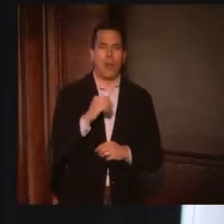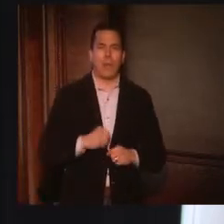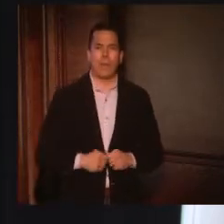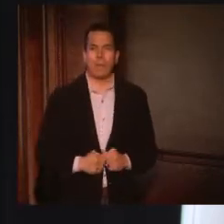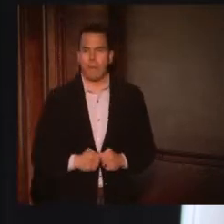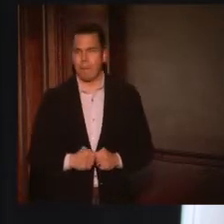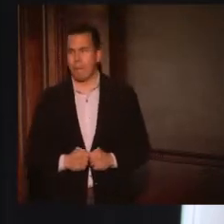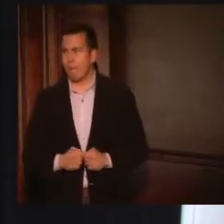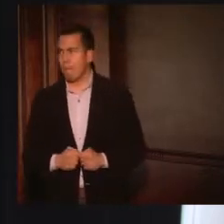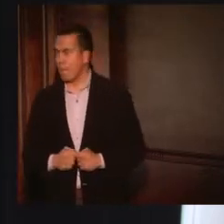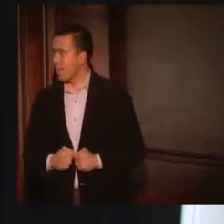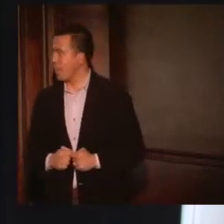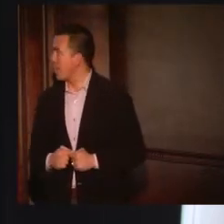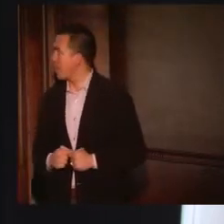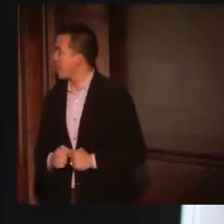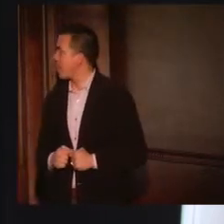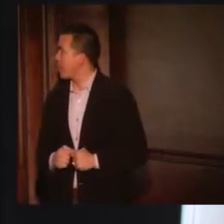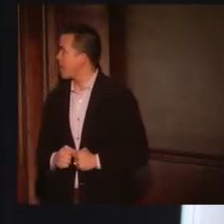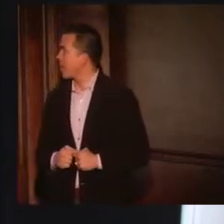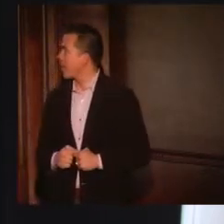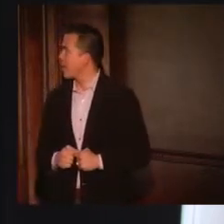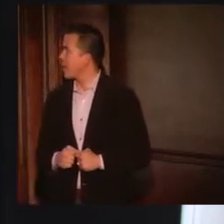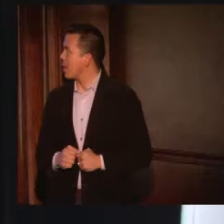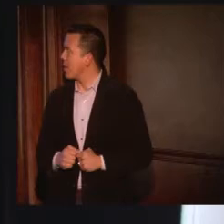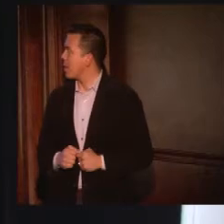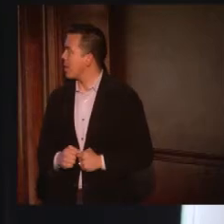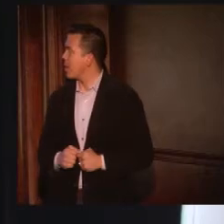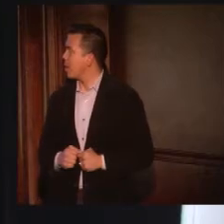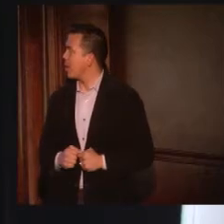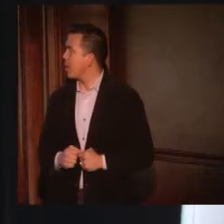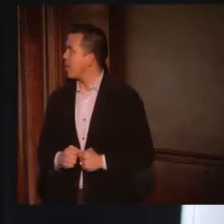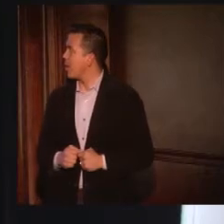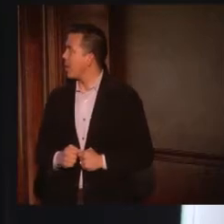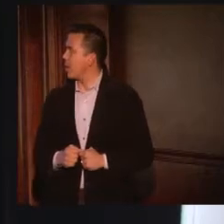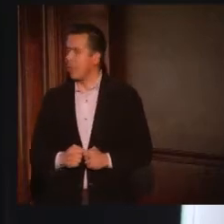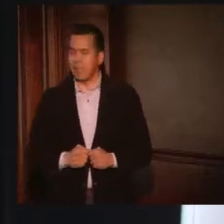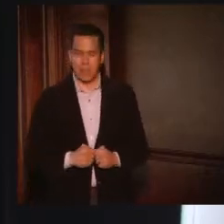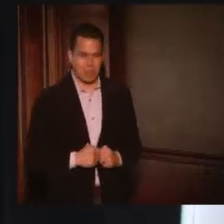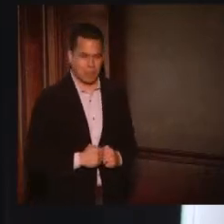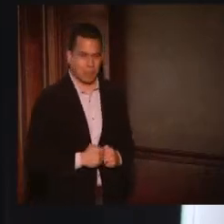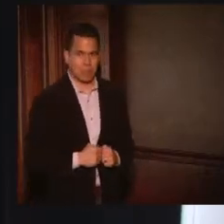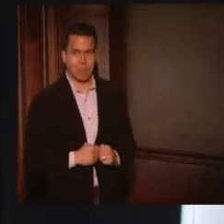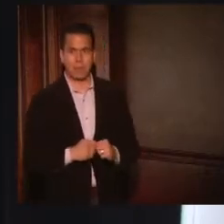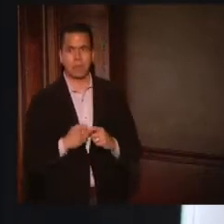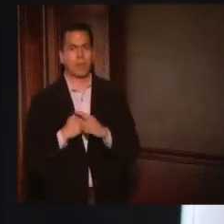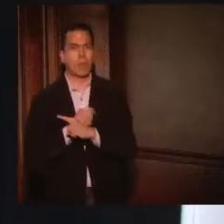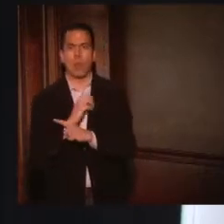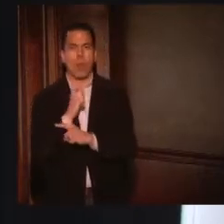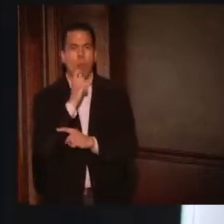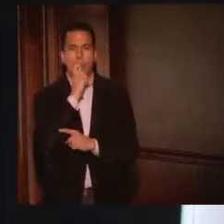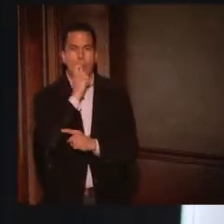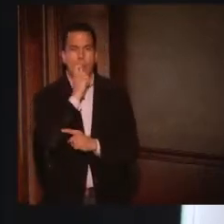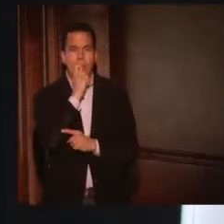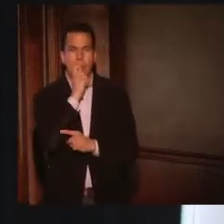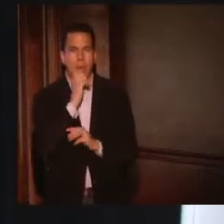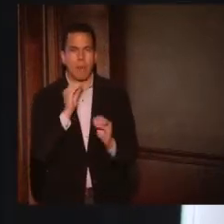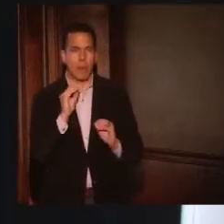It's two of me here. That's like one body, two people. That's but there's no consensus about